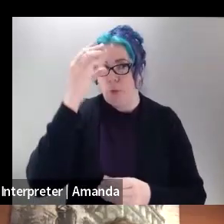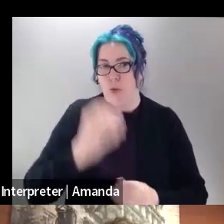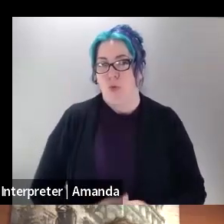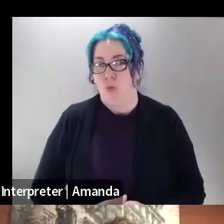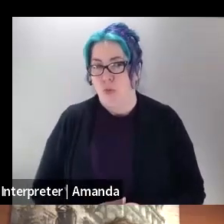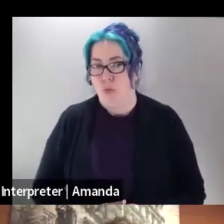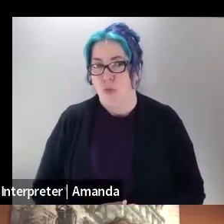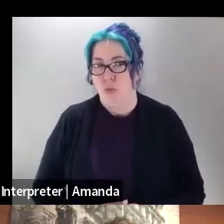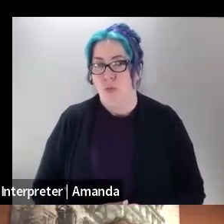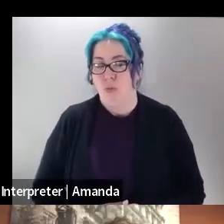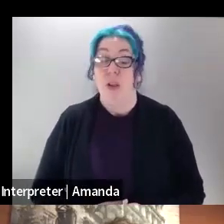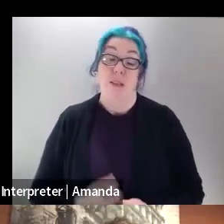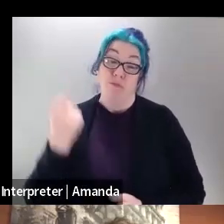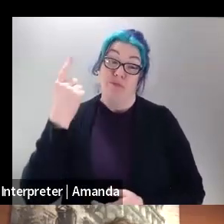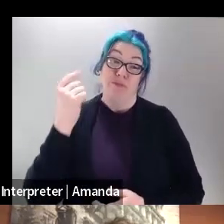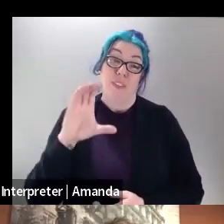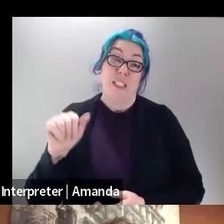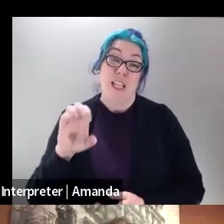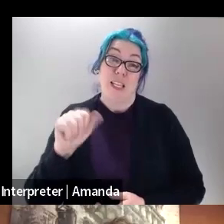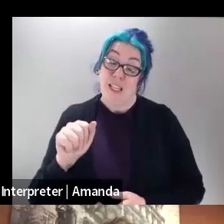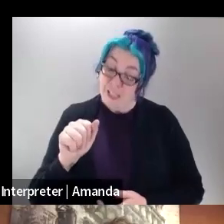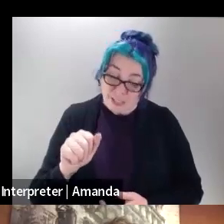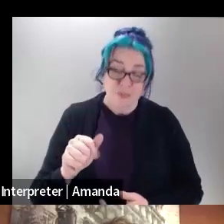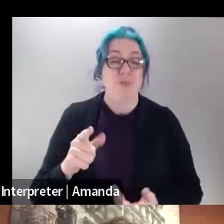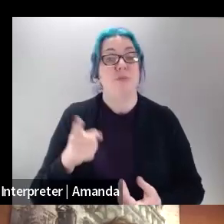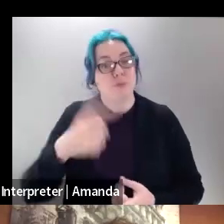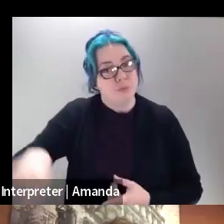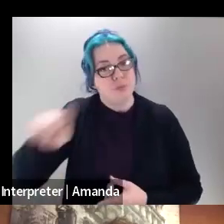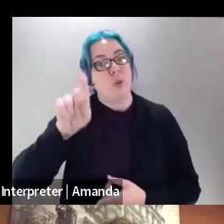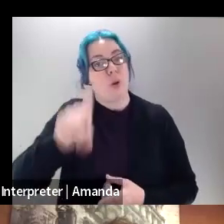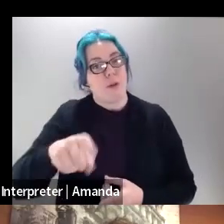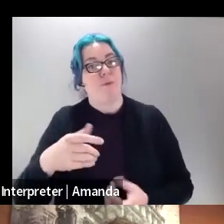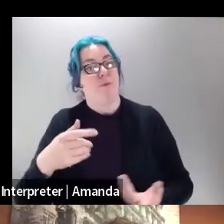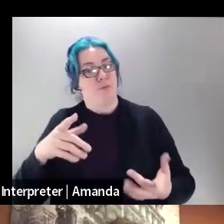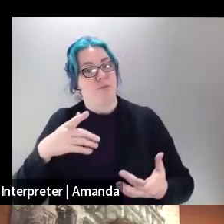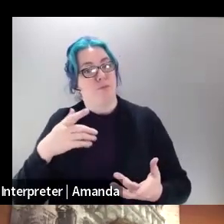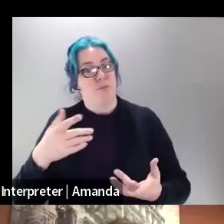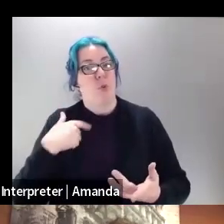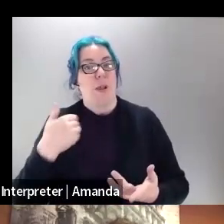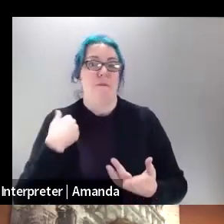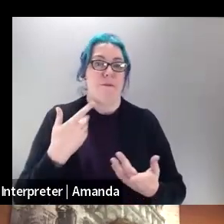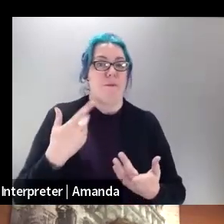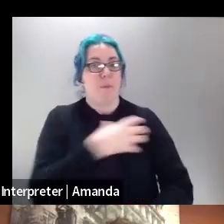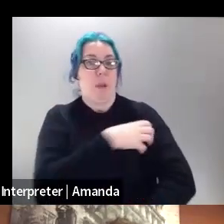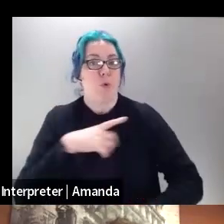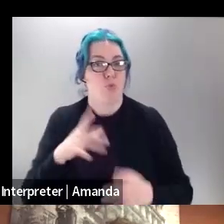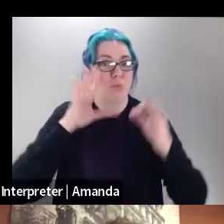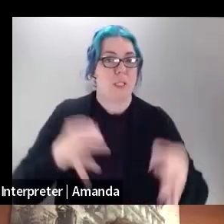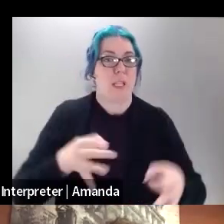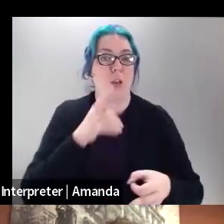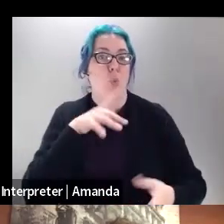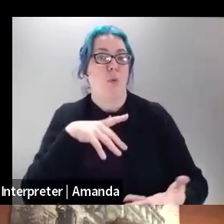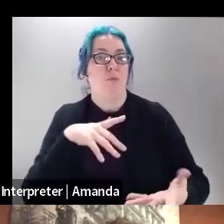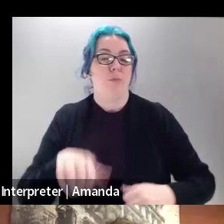exercise your franchise and vote for your next regional representatives to sit on your national council. On behalf of the association,